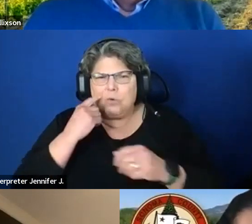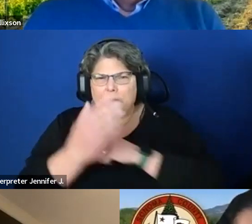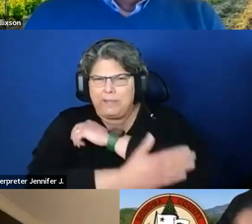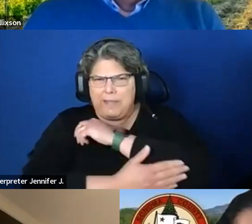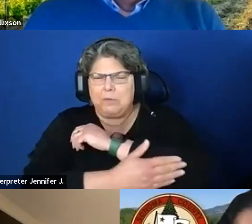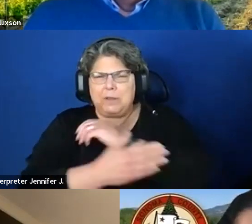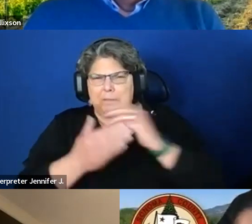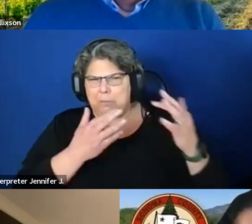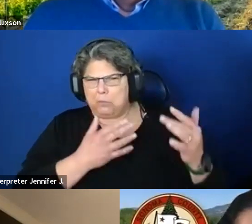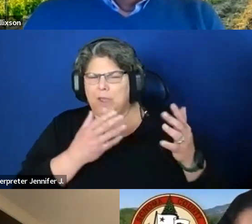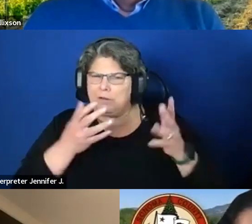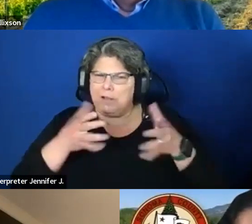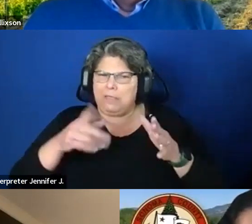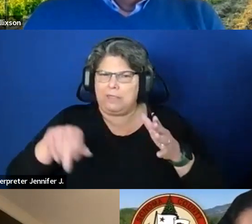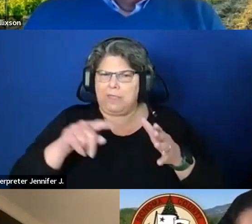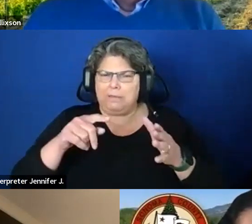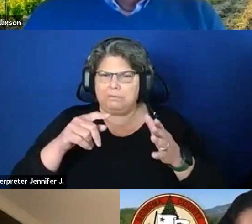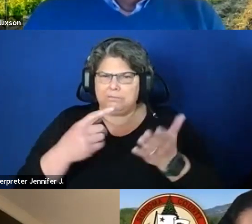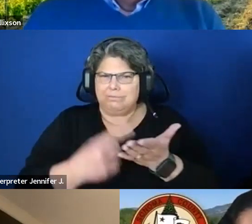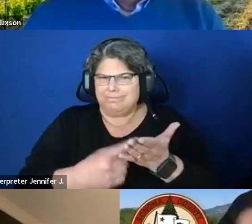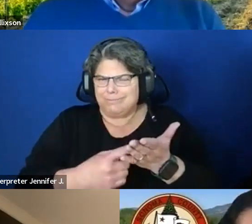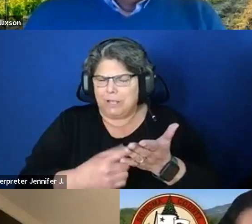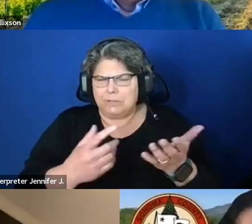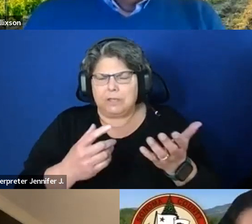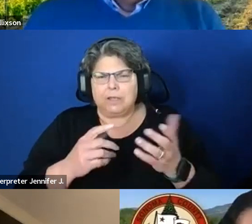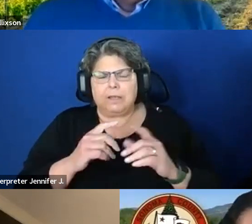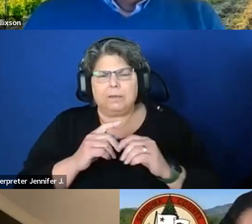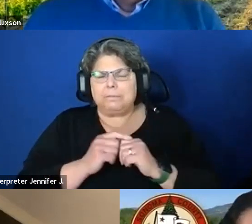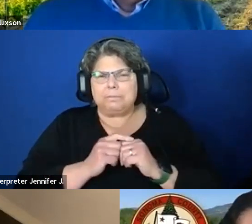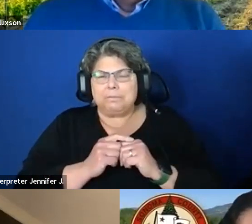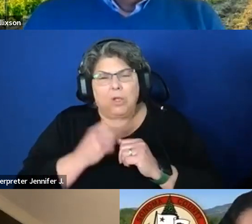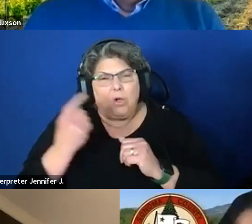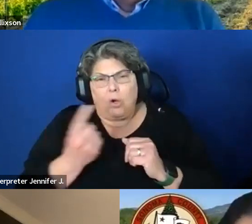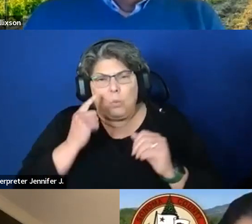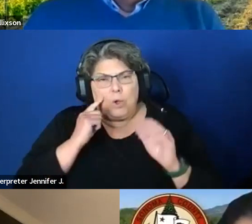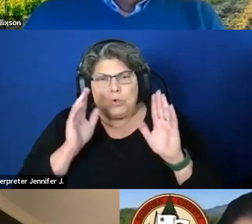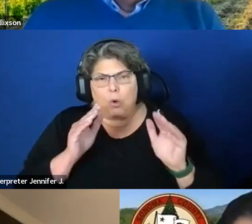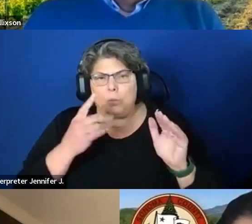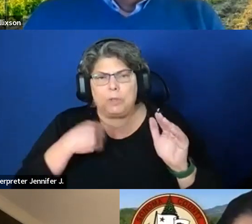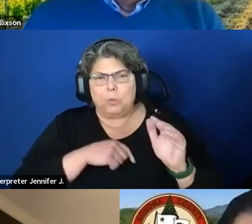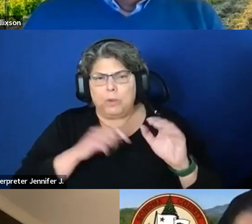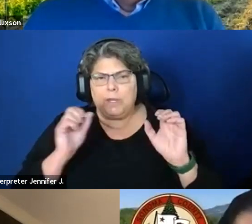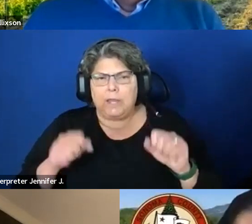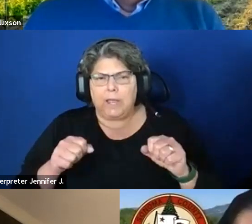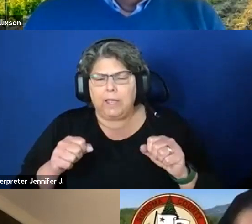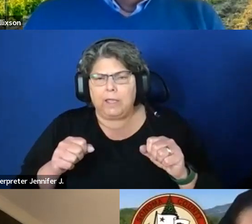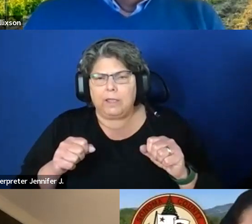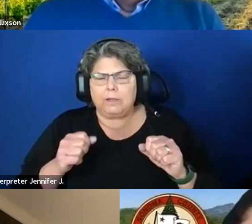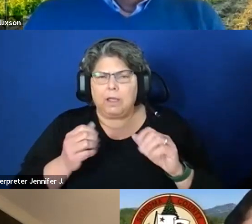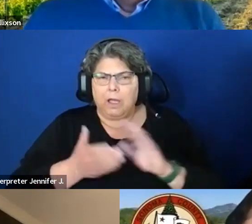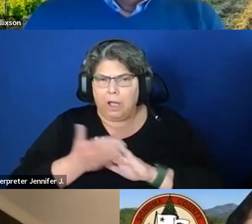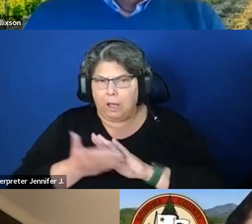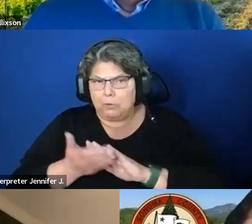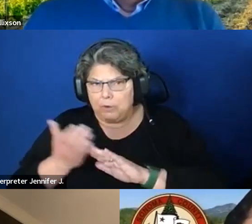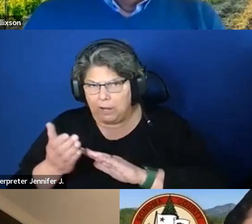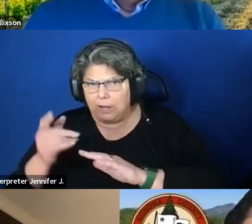that meet and confer process. It's always our hope that we'll be able to both operate this and